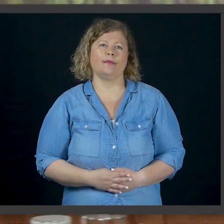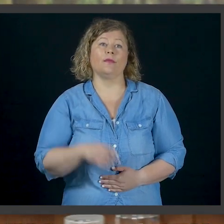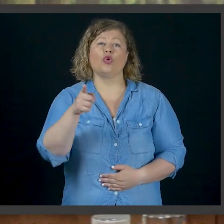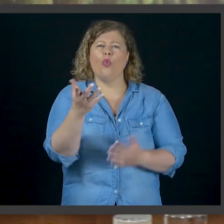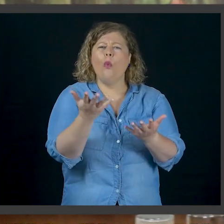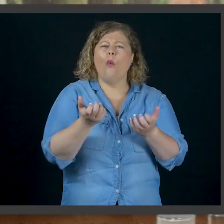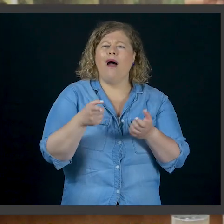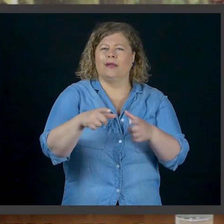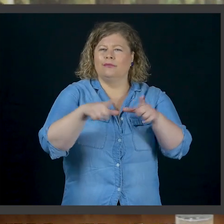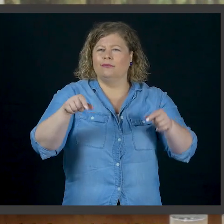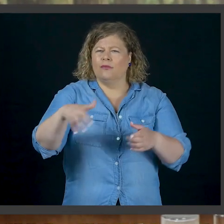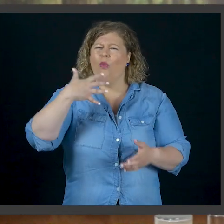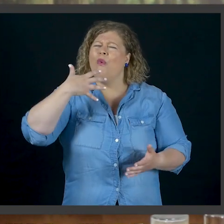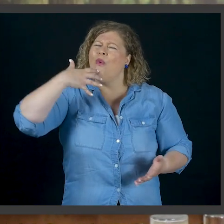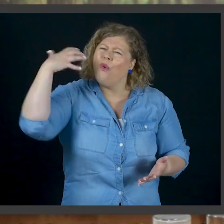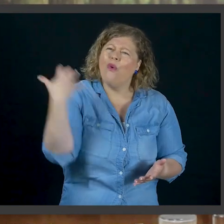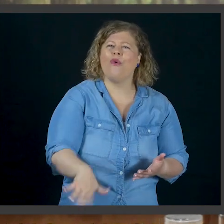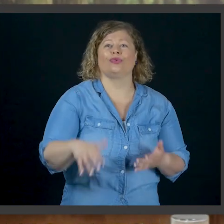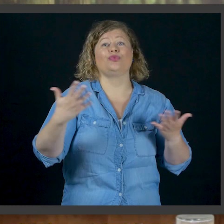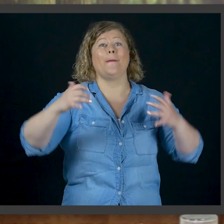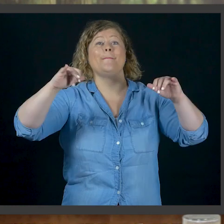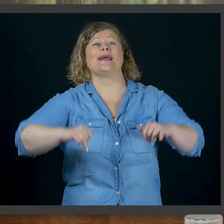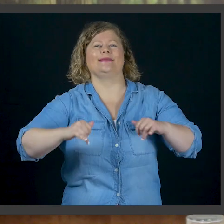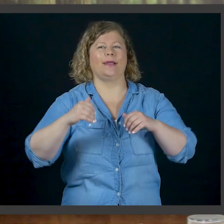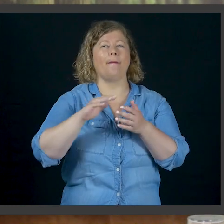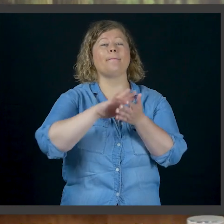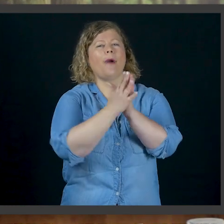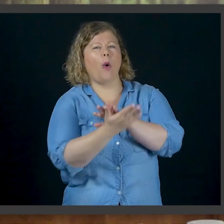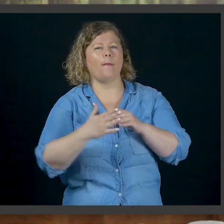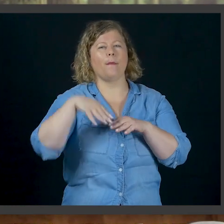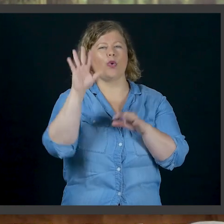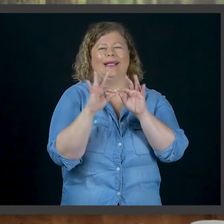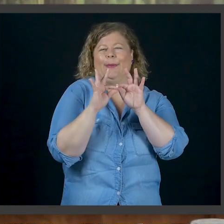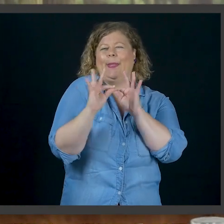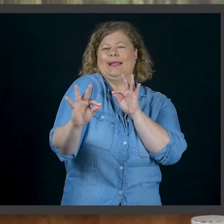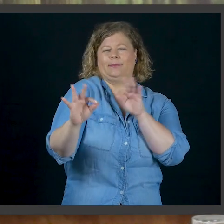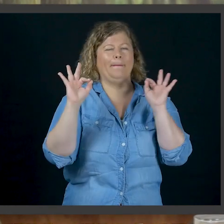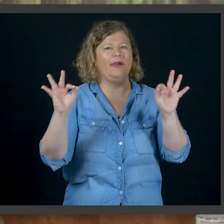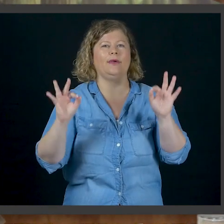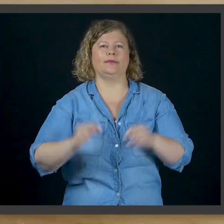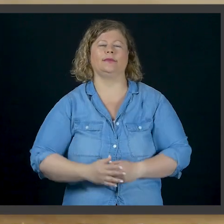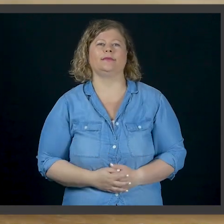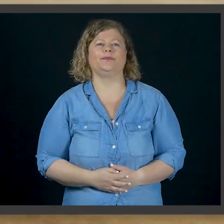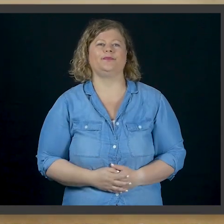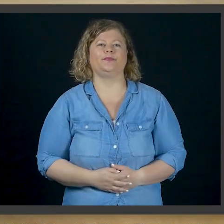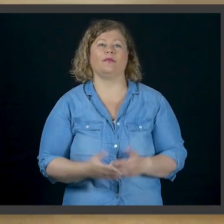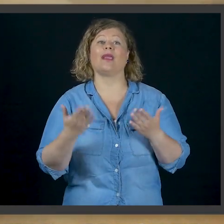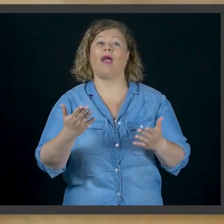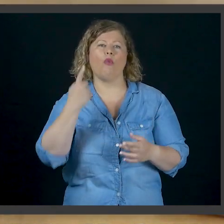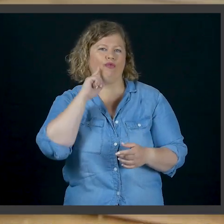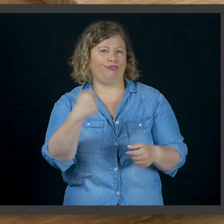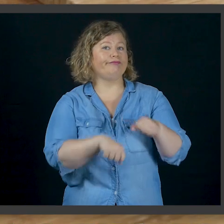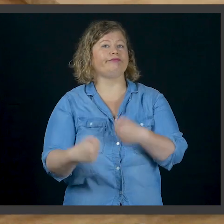You want this pan to get extremely hot so the pizza will become crispy and perfect. Now, for